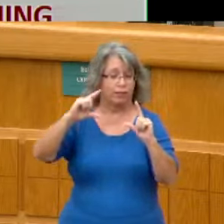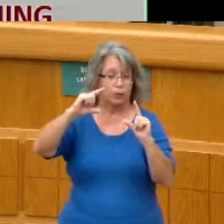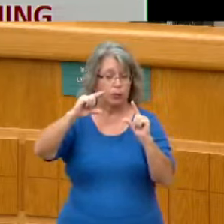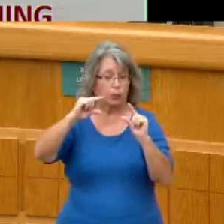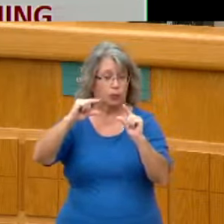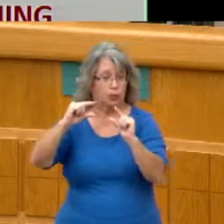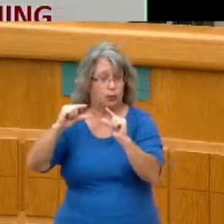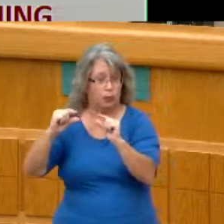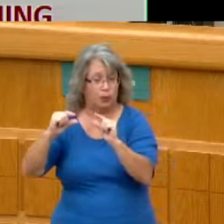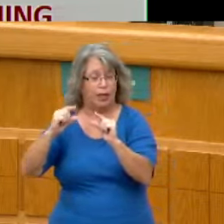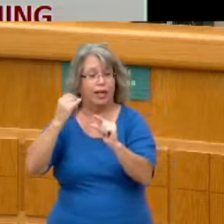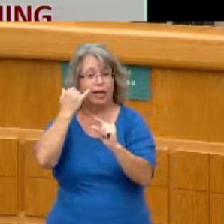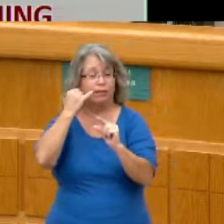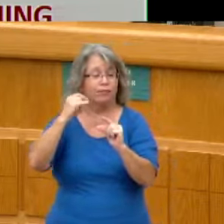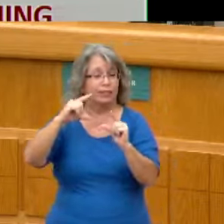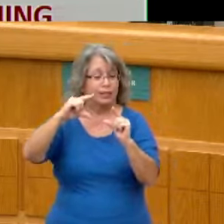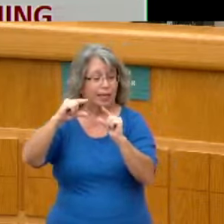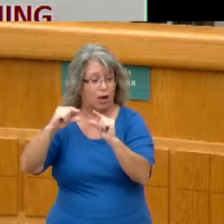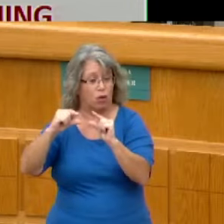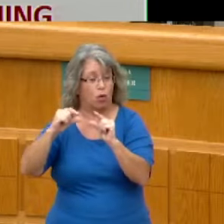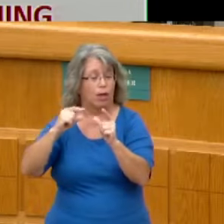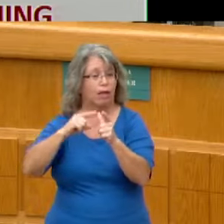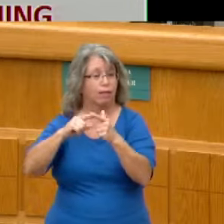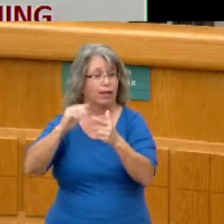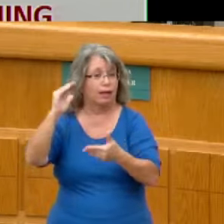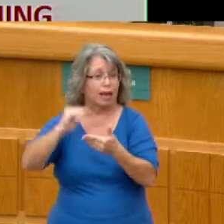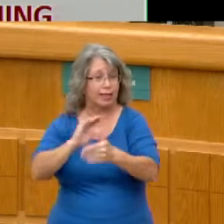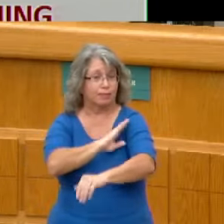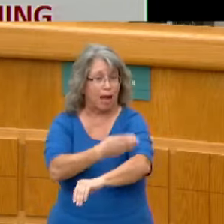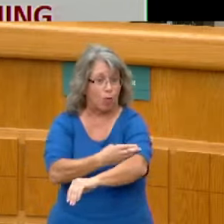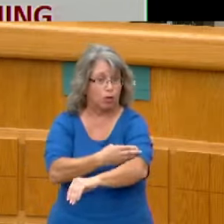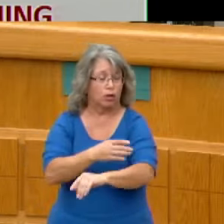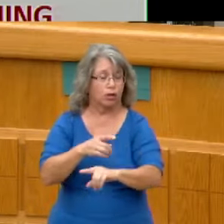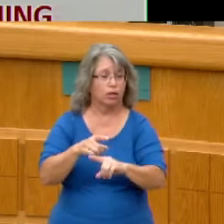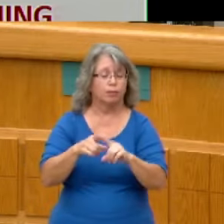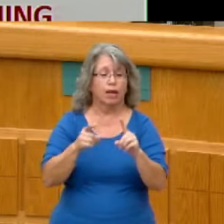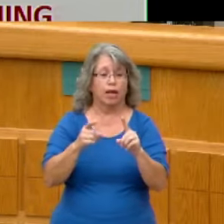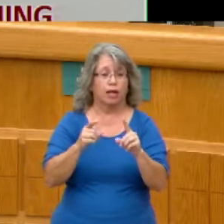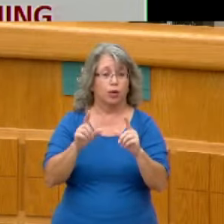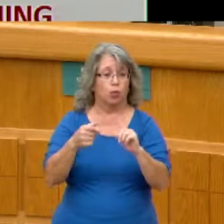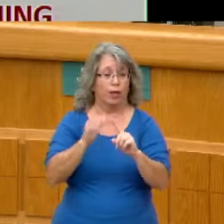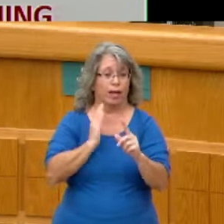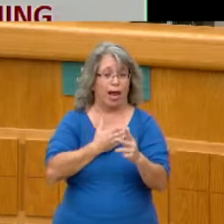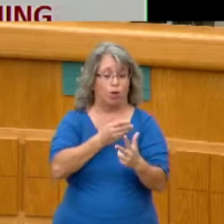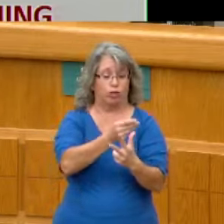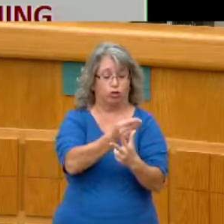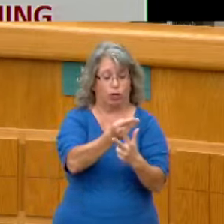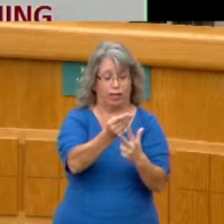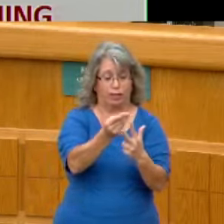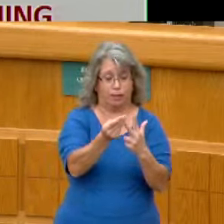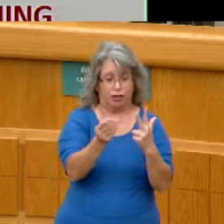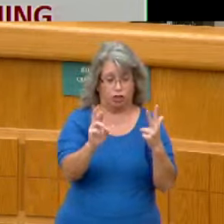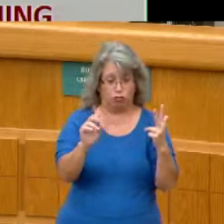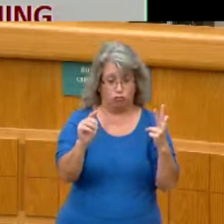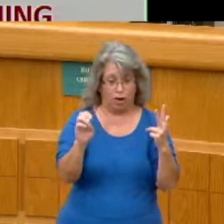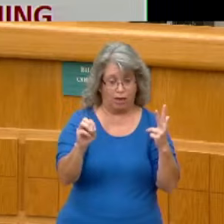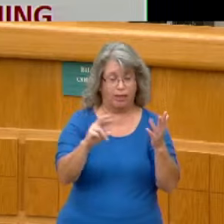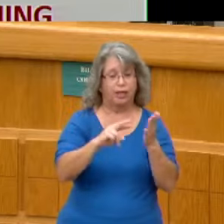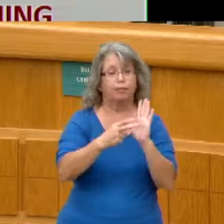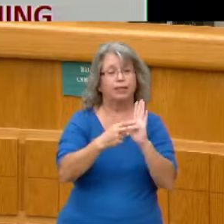less power there is. But when the transmission rate kicks up, and this is on average how many additional people are